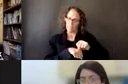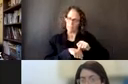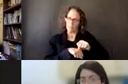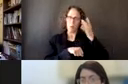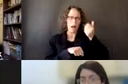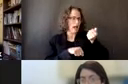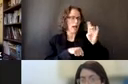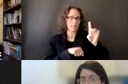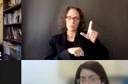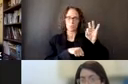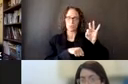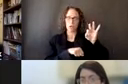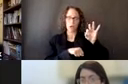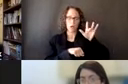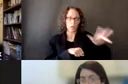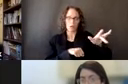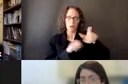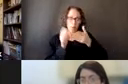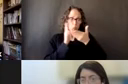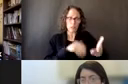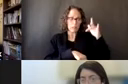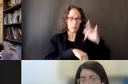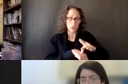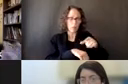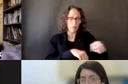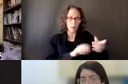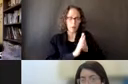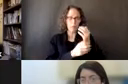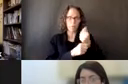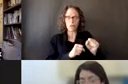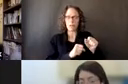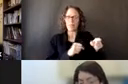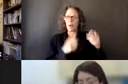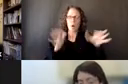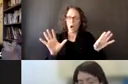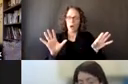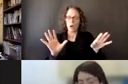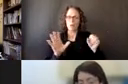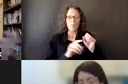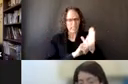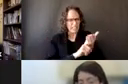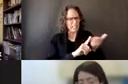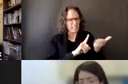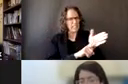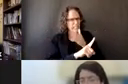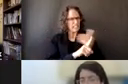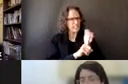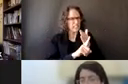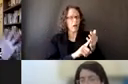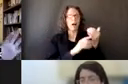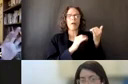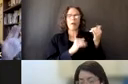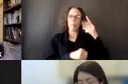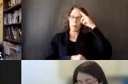you know, get rid of the abolition of slavery laws. And partially they were successful because Mexico did give that exception to Texas,